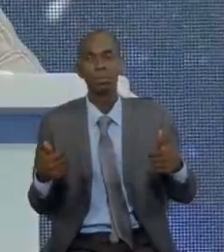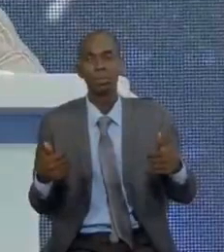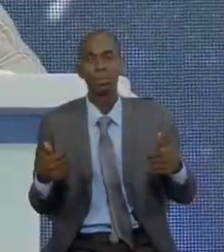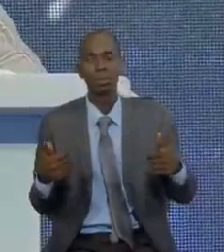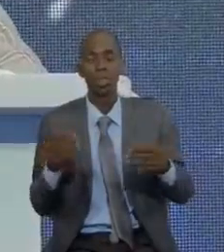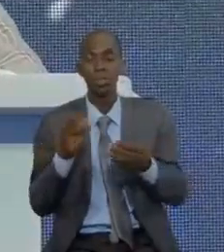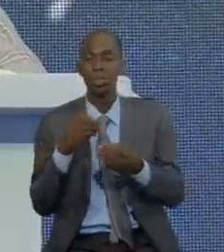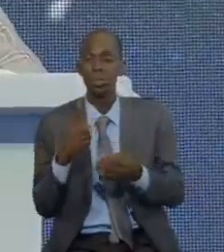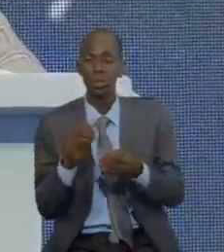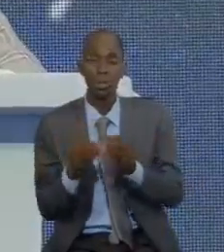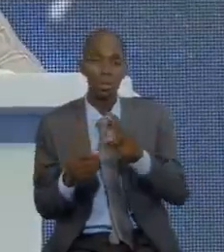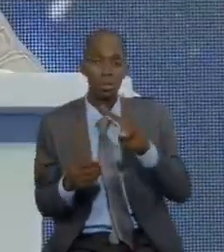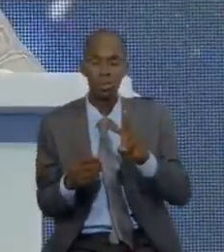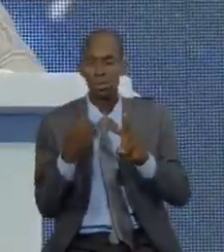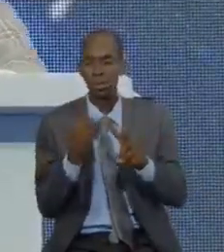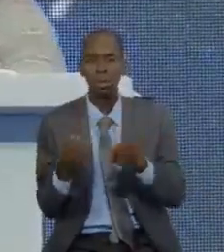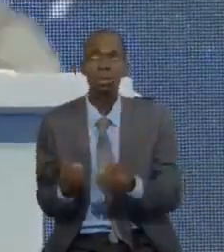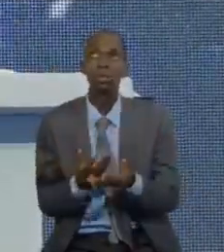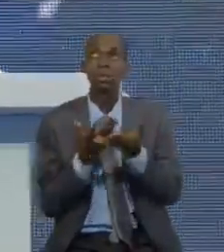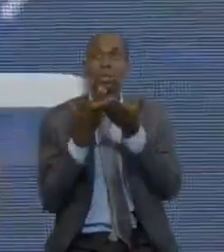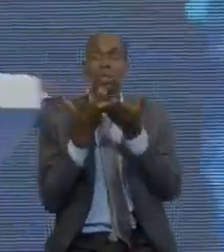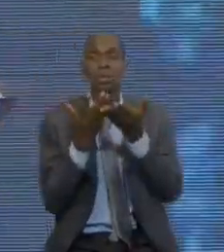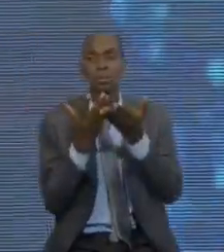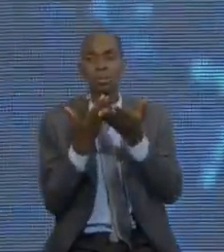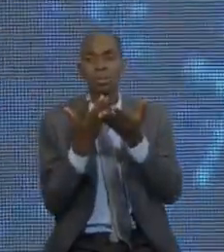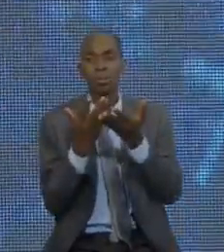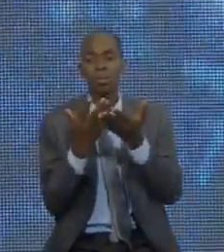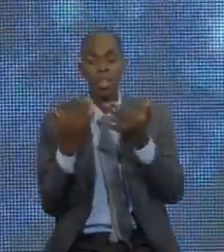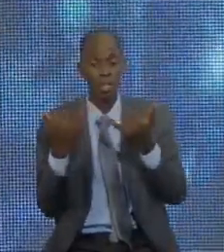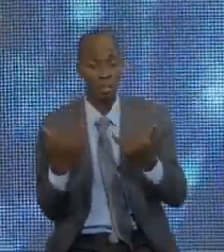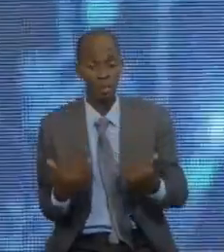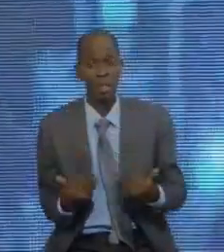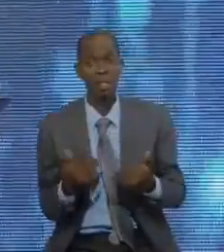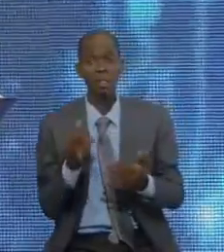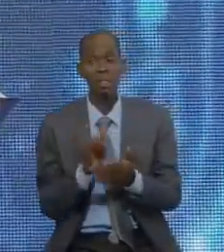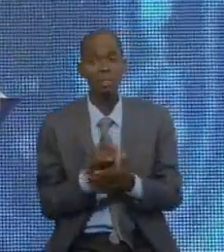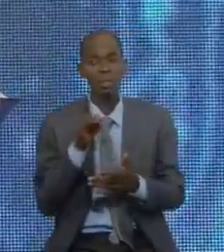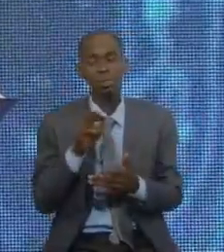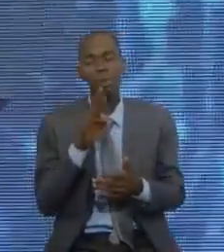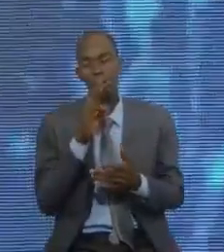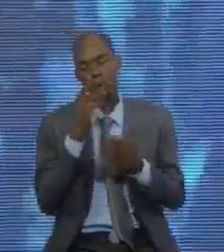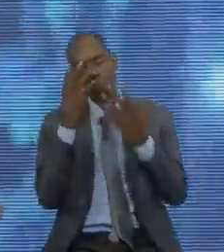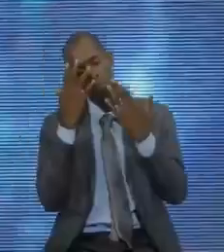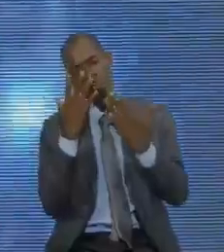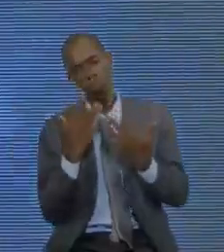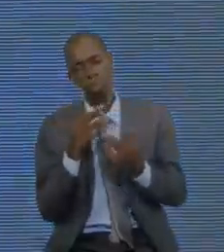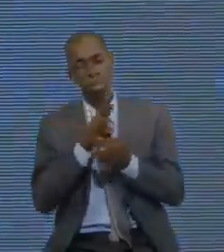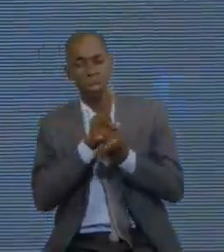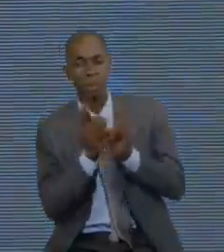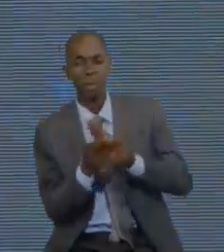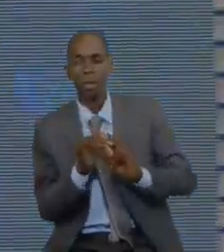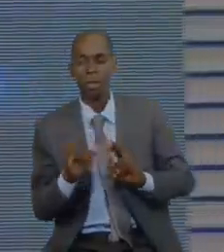Number two, atonement. And now that we are penitent and repentant and we come